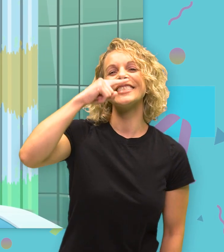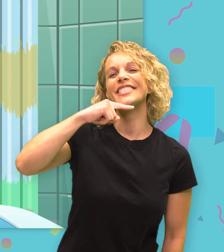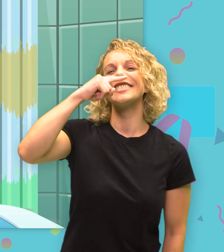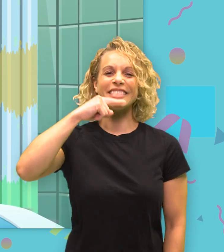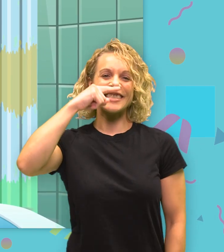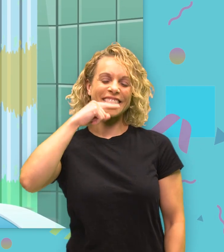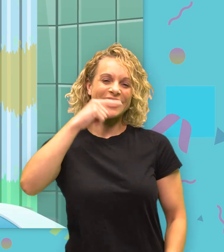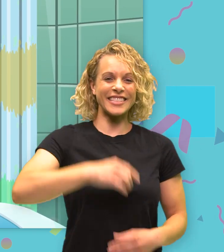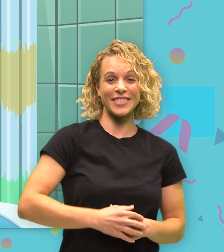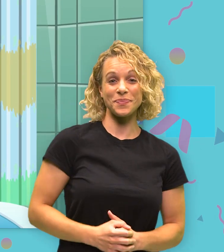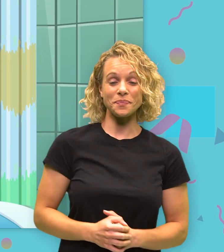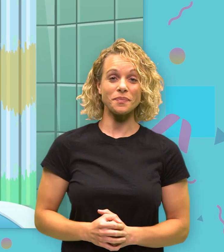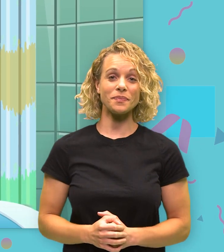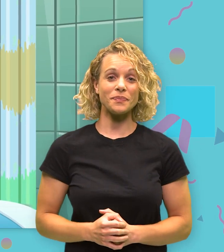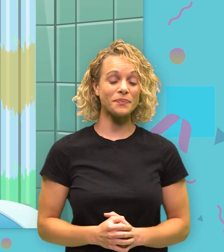brushing my